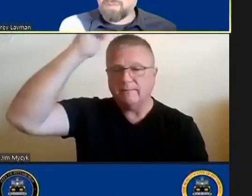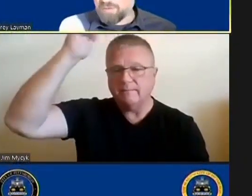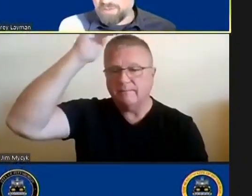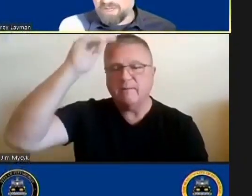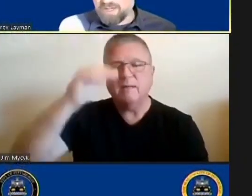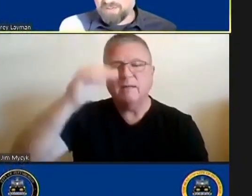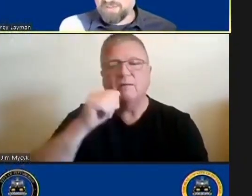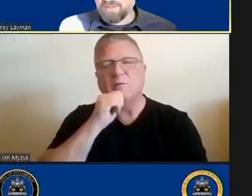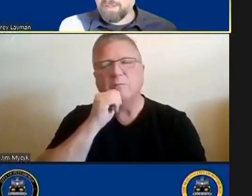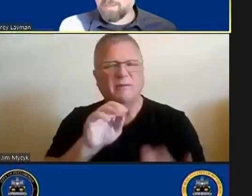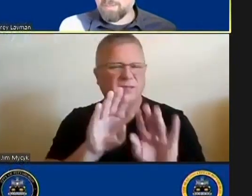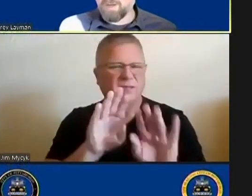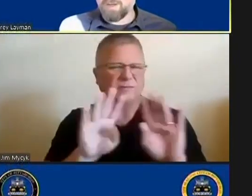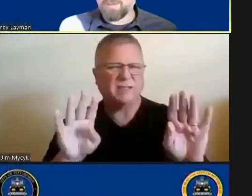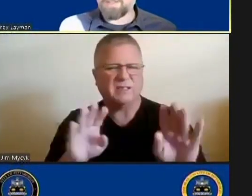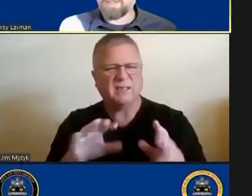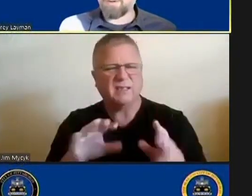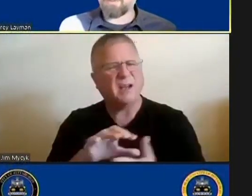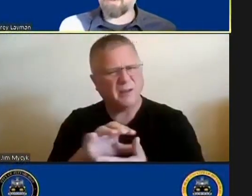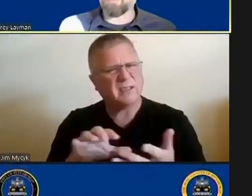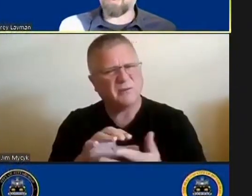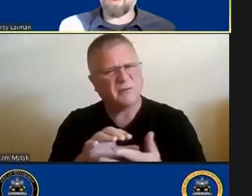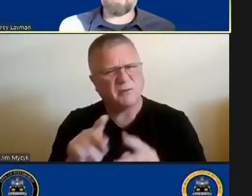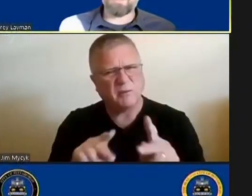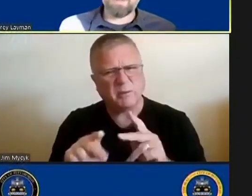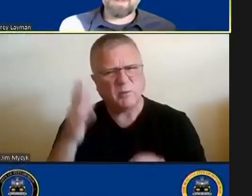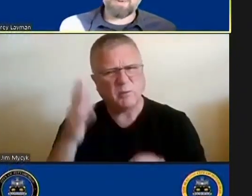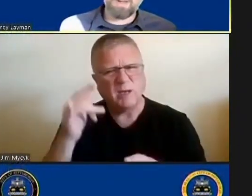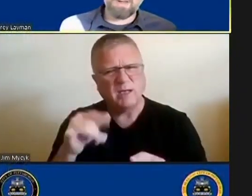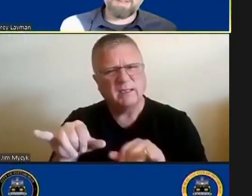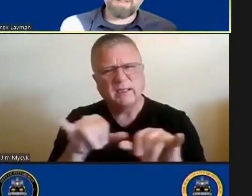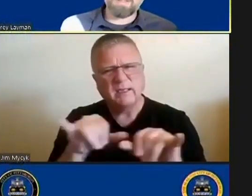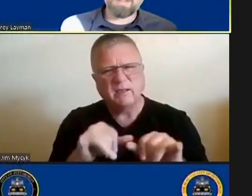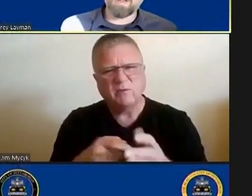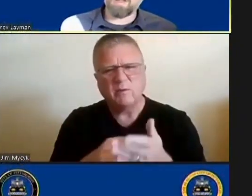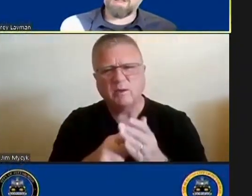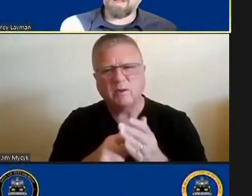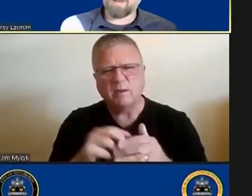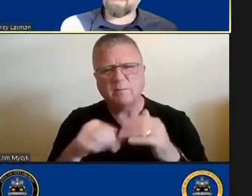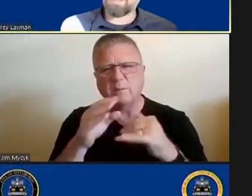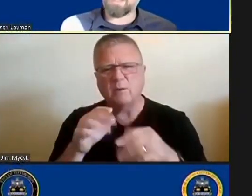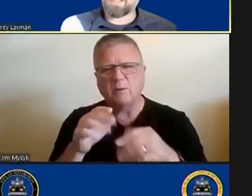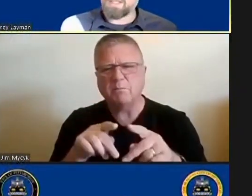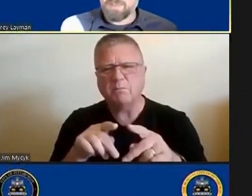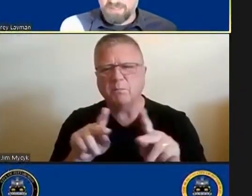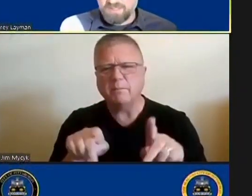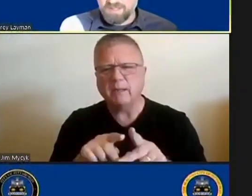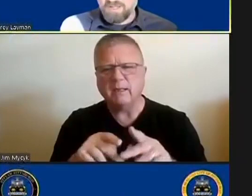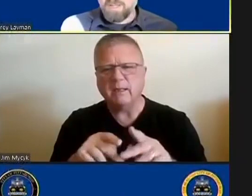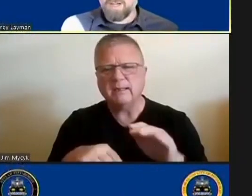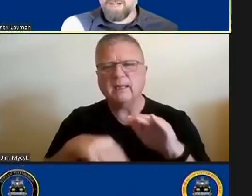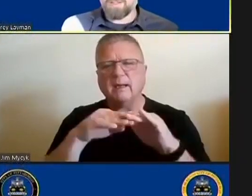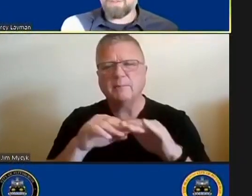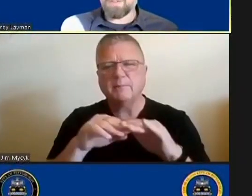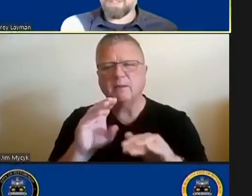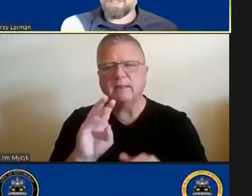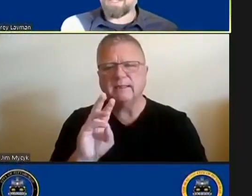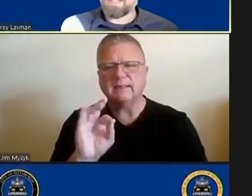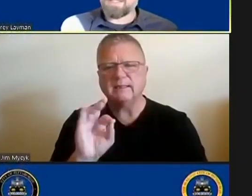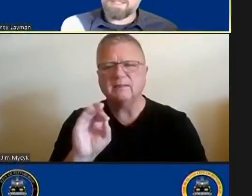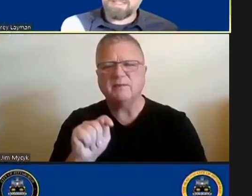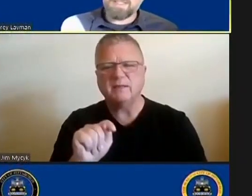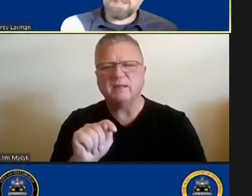to folks because the standard for requiring a building permit is up to 6 feet. So there's